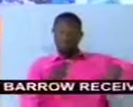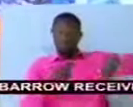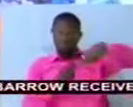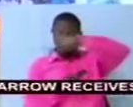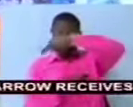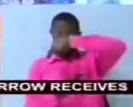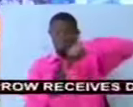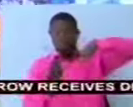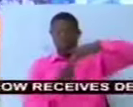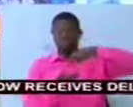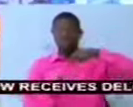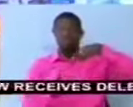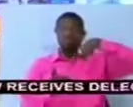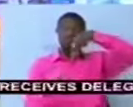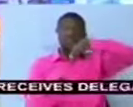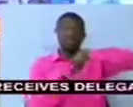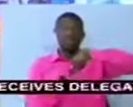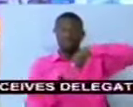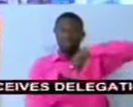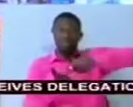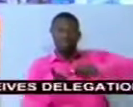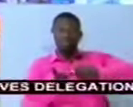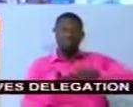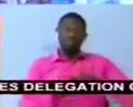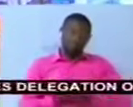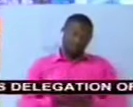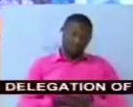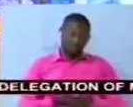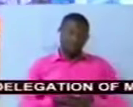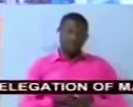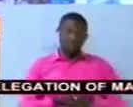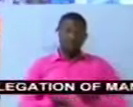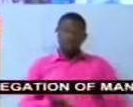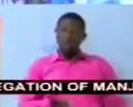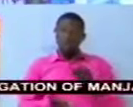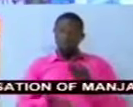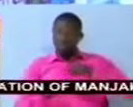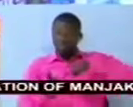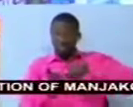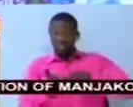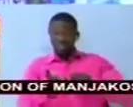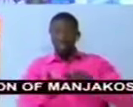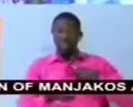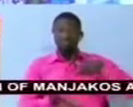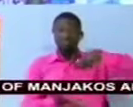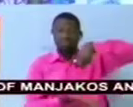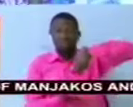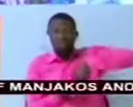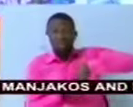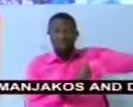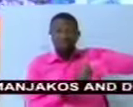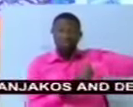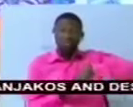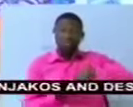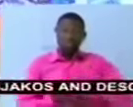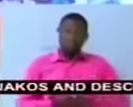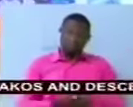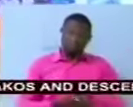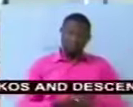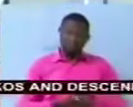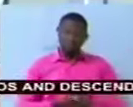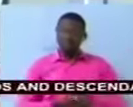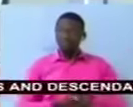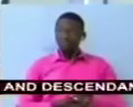are in the center. Madam, I went up to the center, they asked me to squat. Did